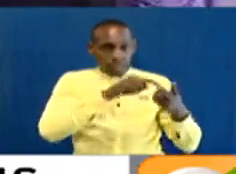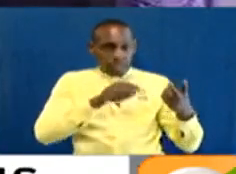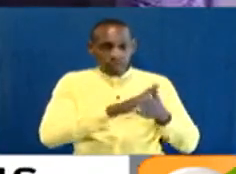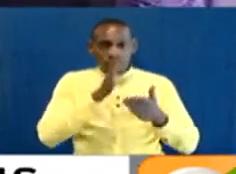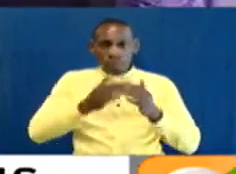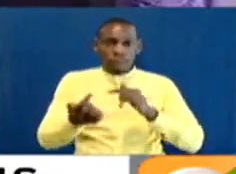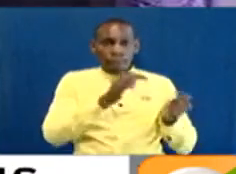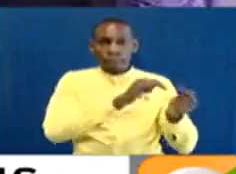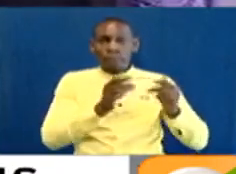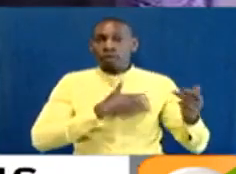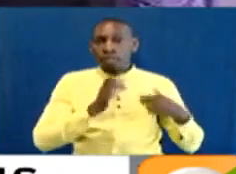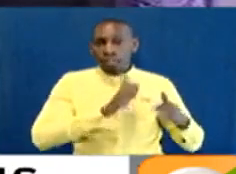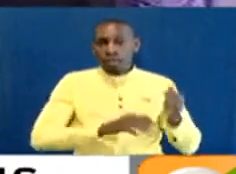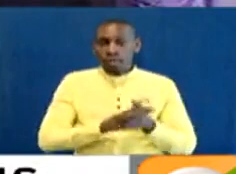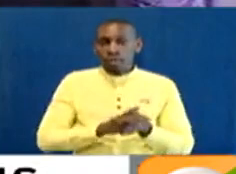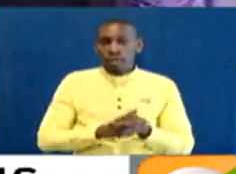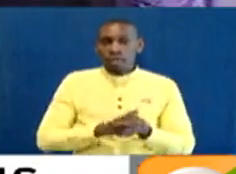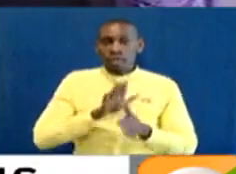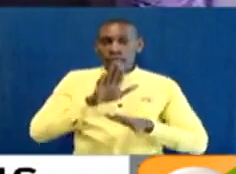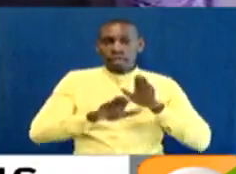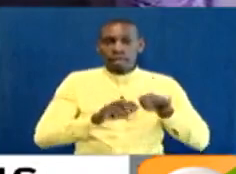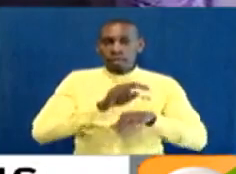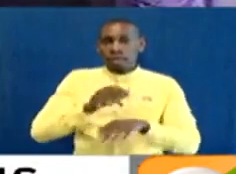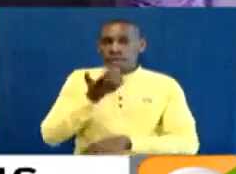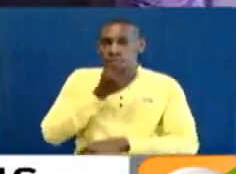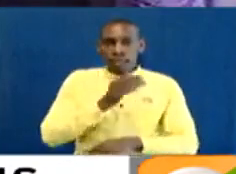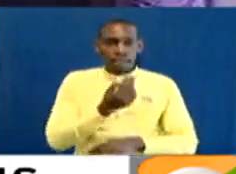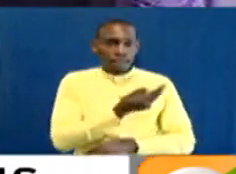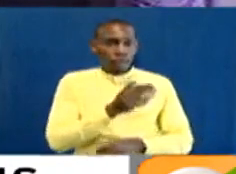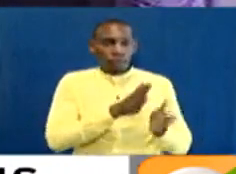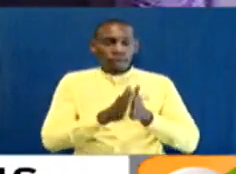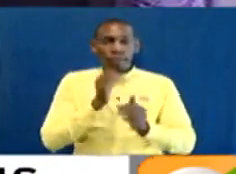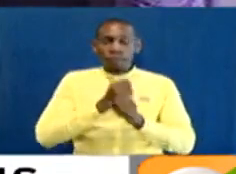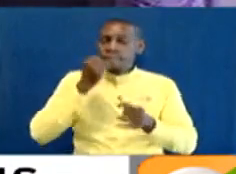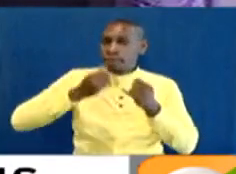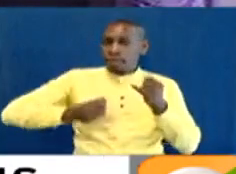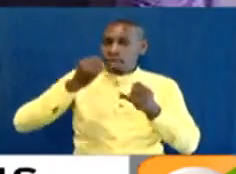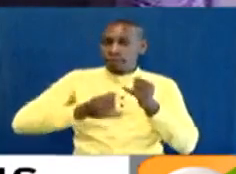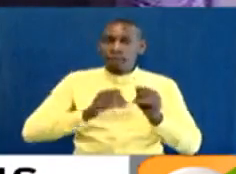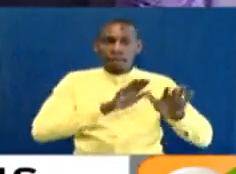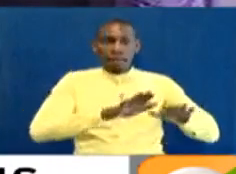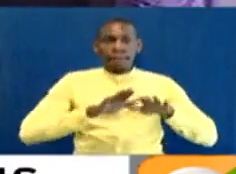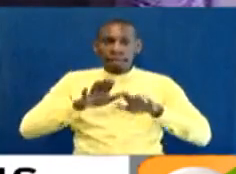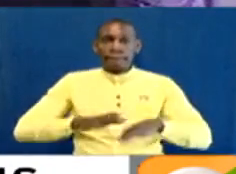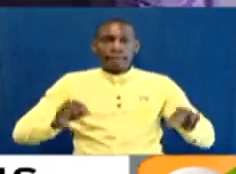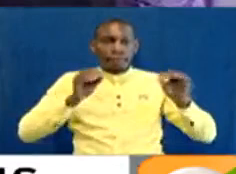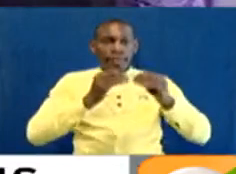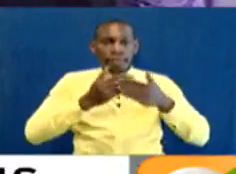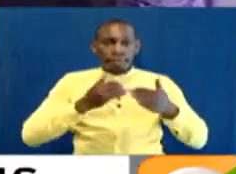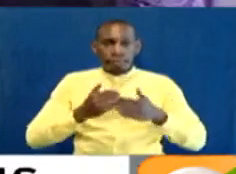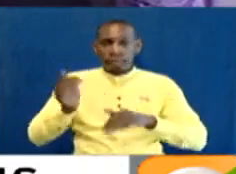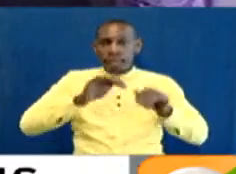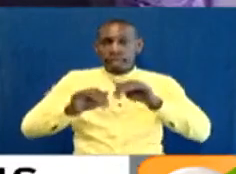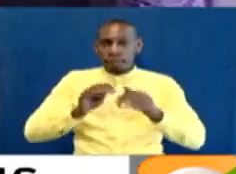stop arguing over the Nyayo National Stadium, where they plan to hold their final campaign rallies ahead of